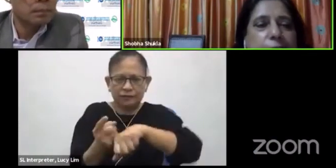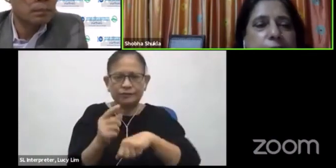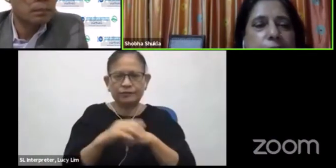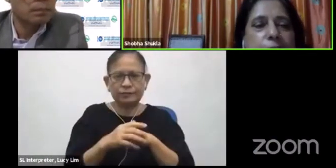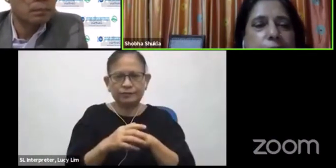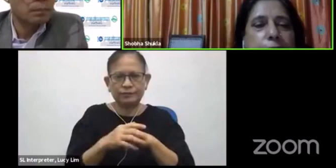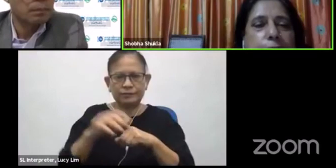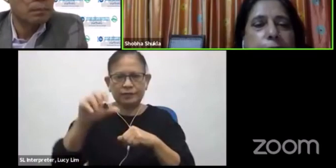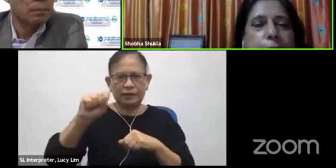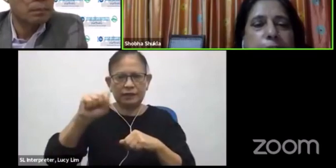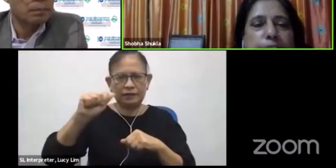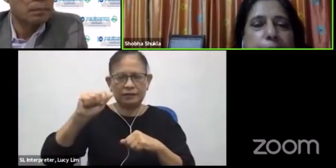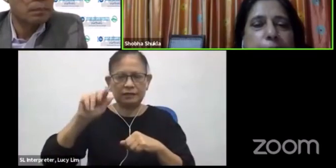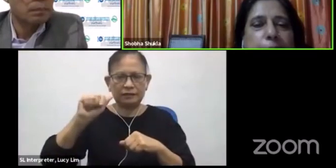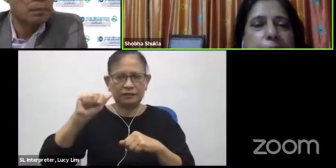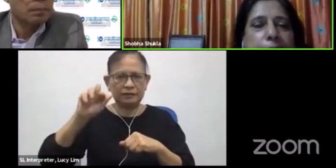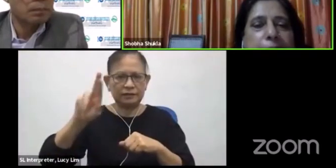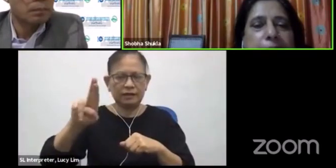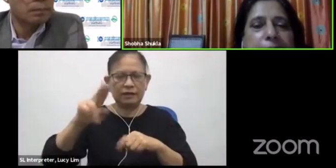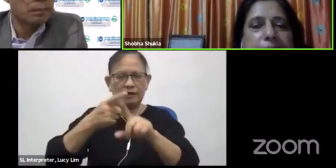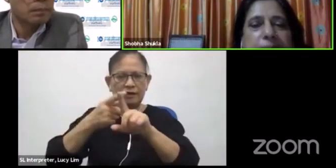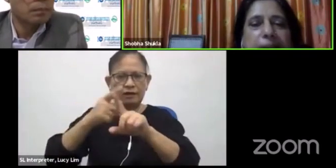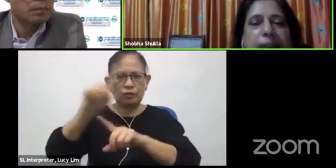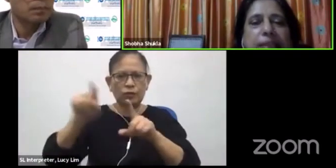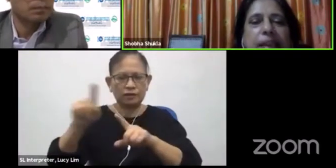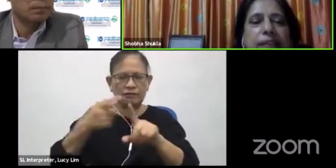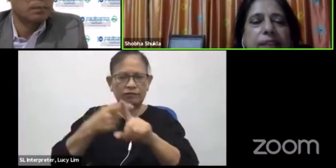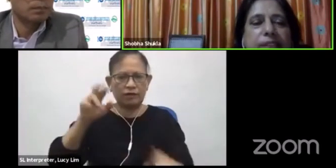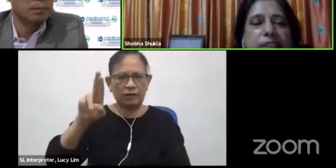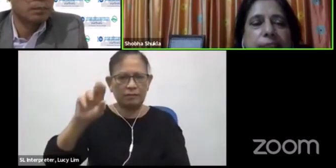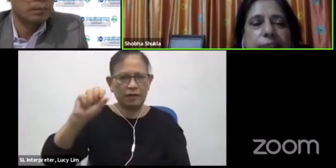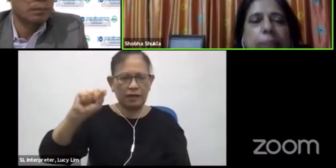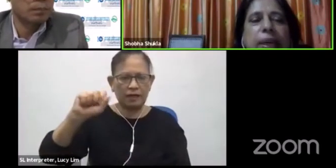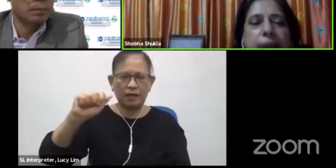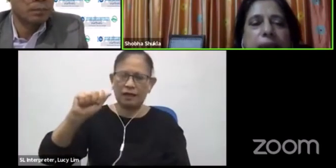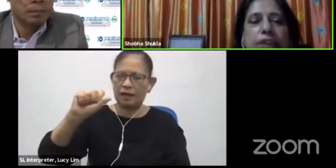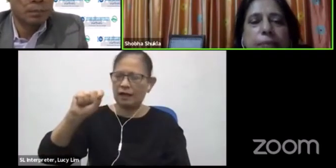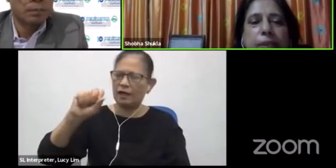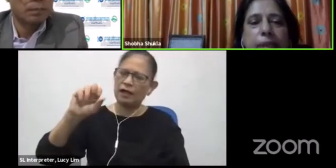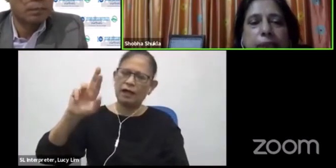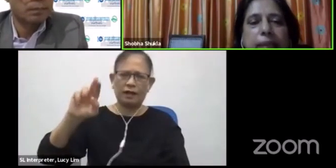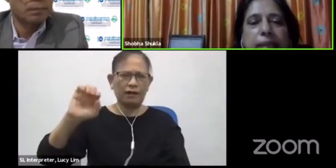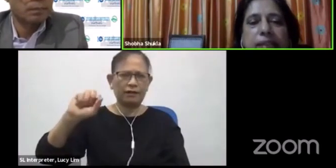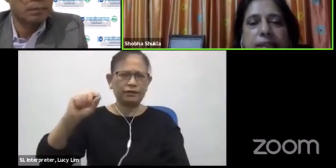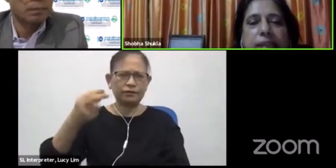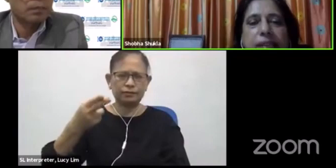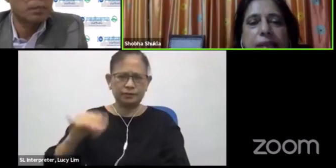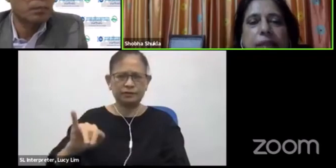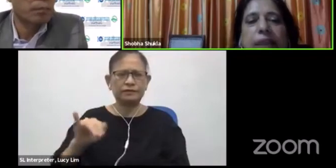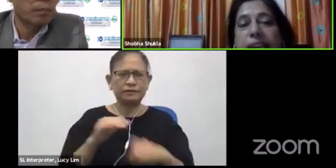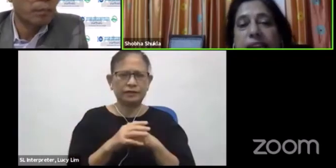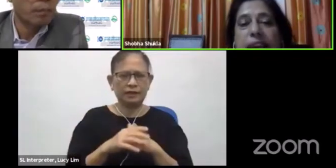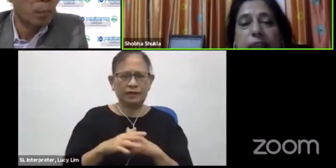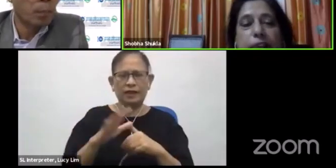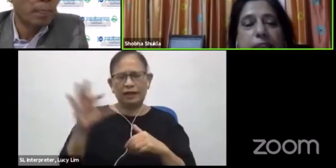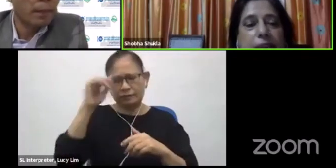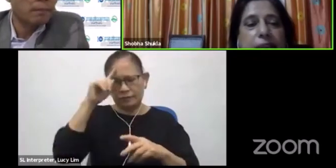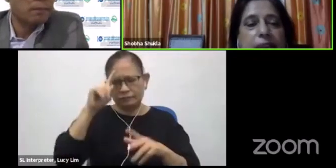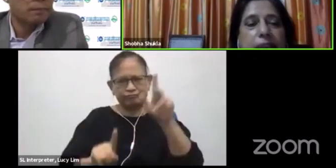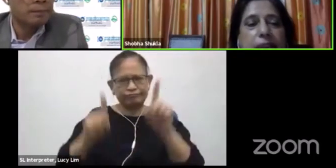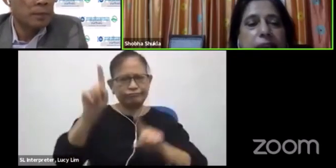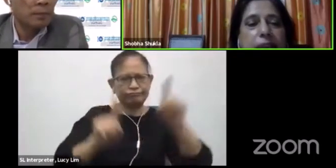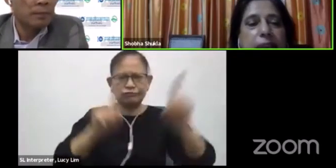was a question for you from Rashmi, that is the rising religious fundamentalism in the cities where the study was